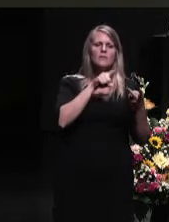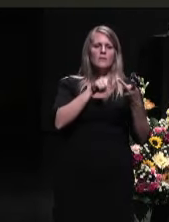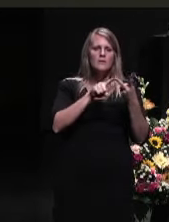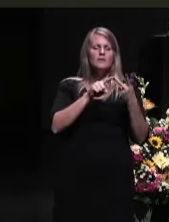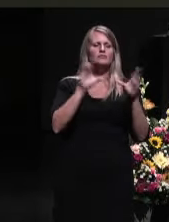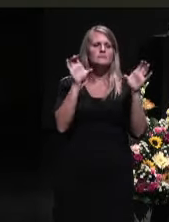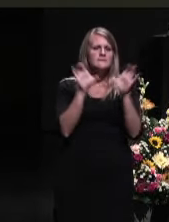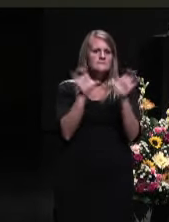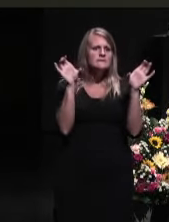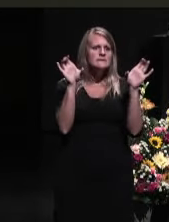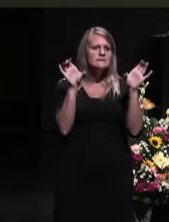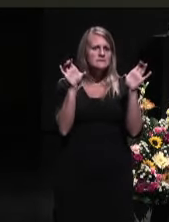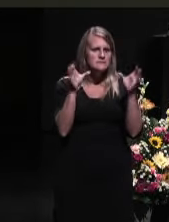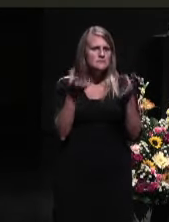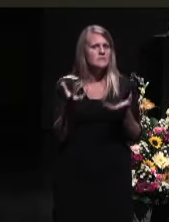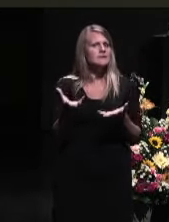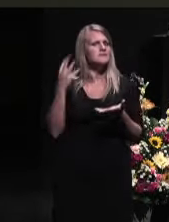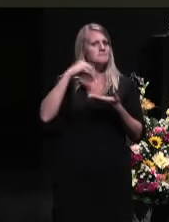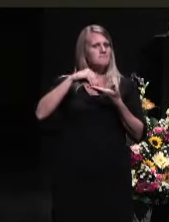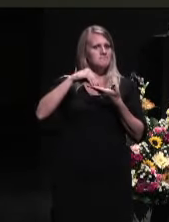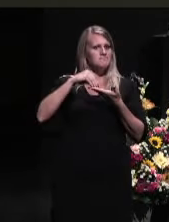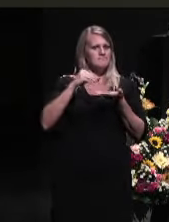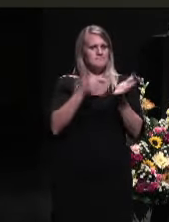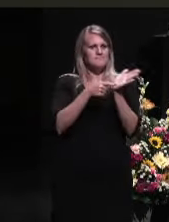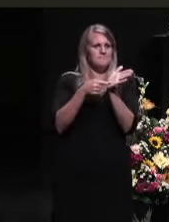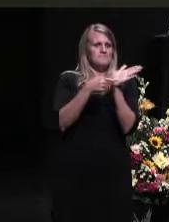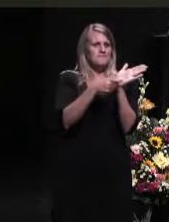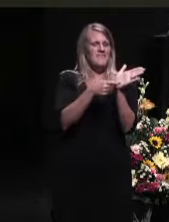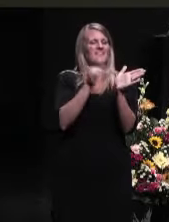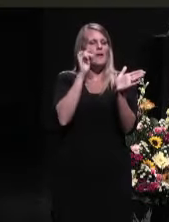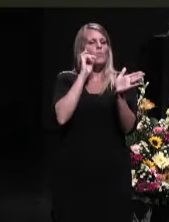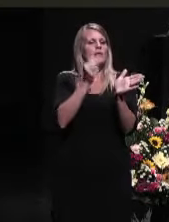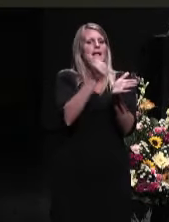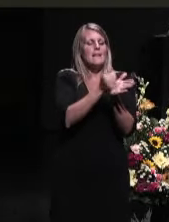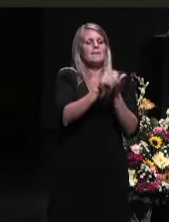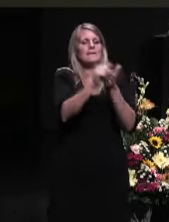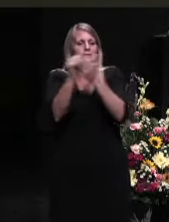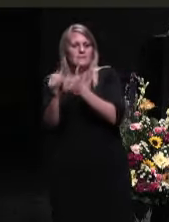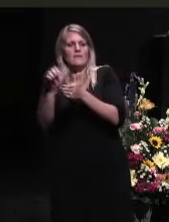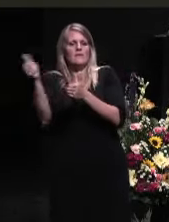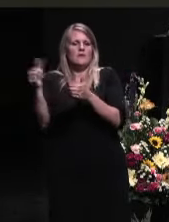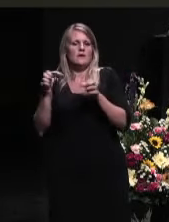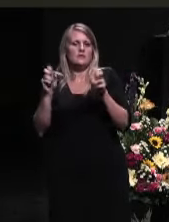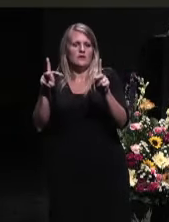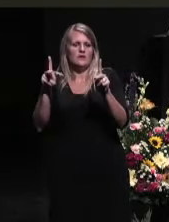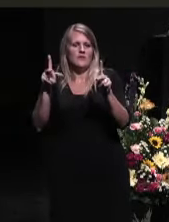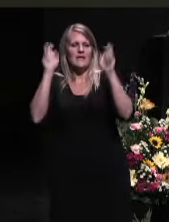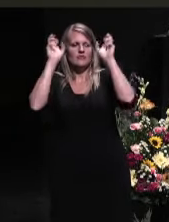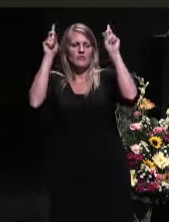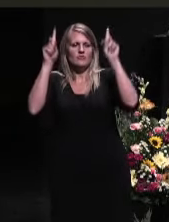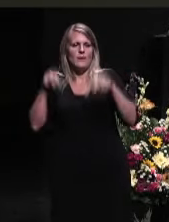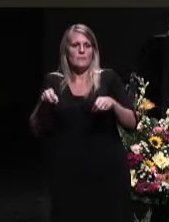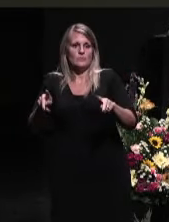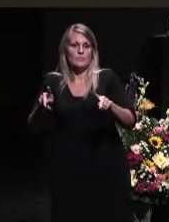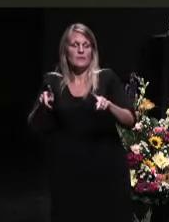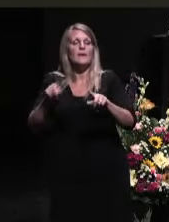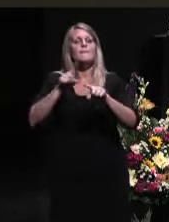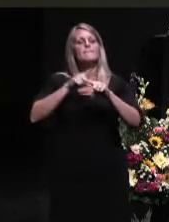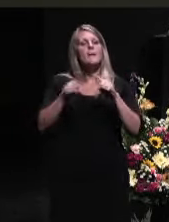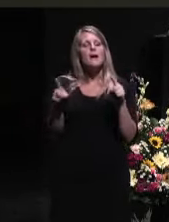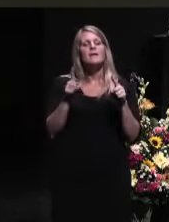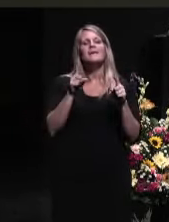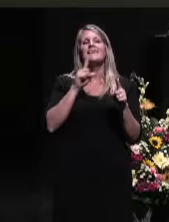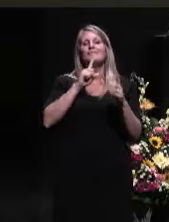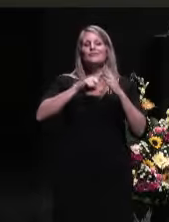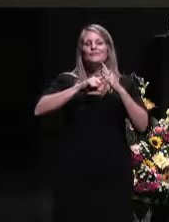lead to degree programs that lead to a lot of other educational opportunities, but it's a foot in the door,